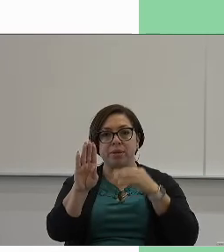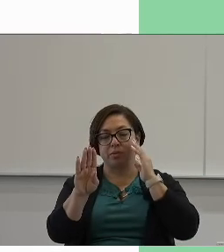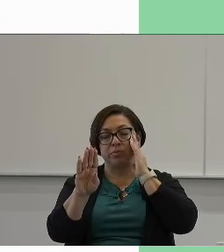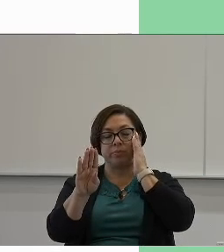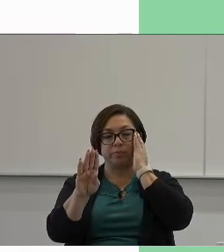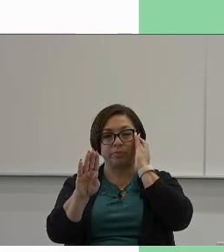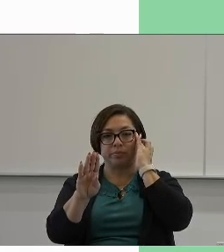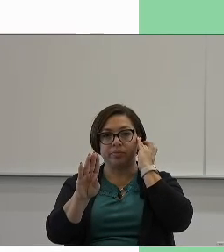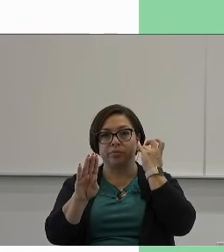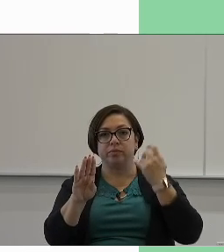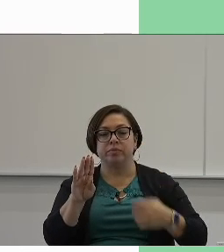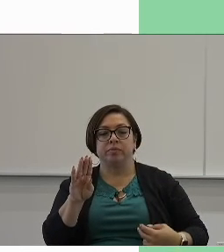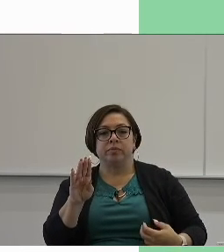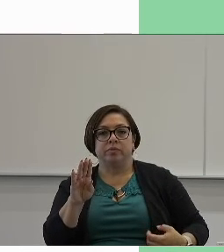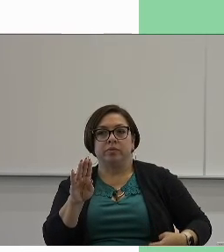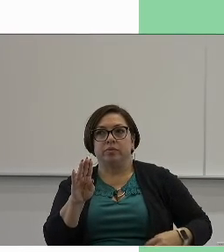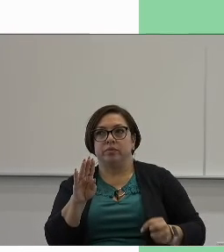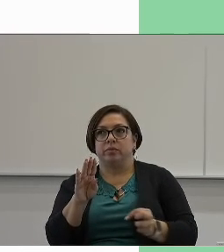And here is the